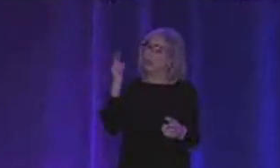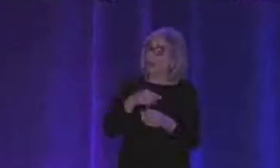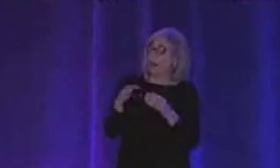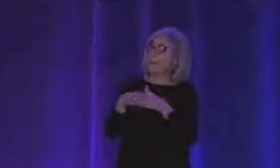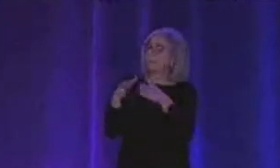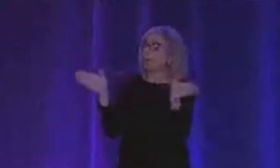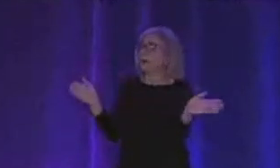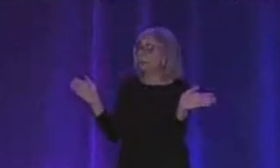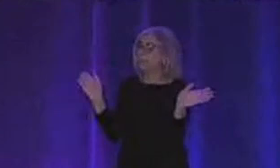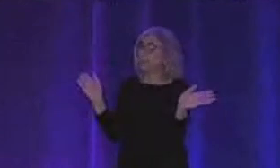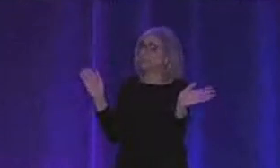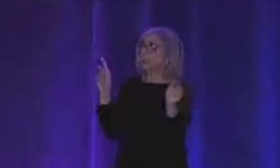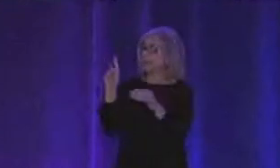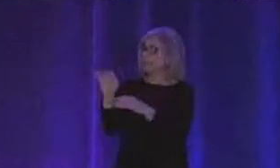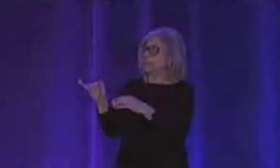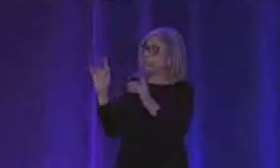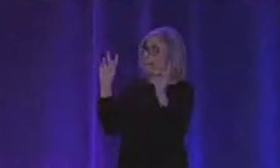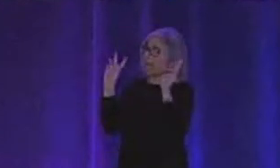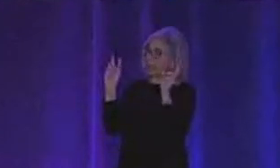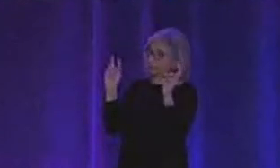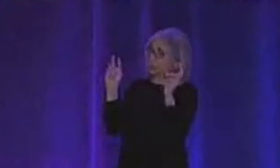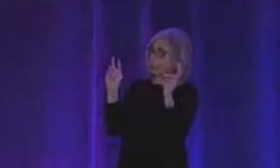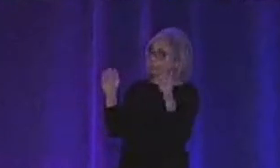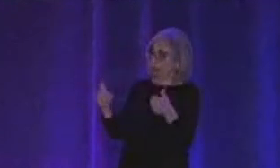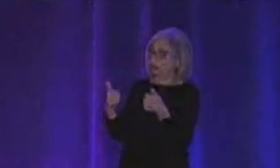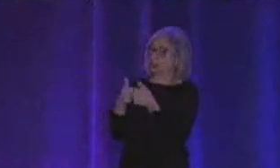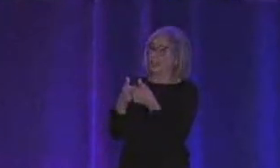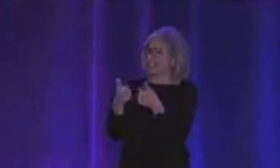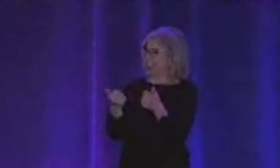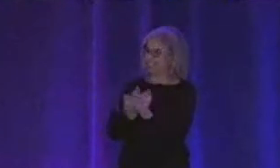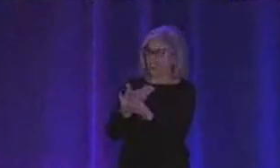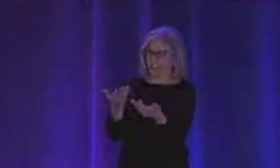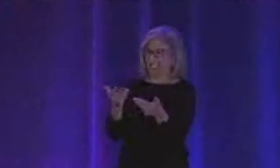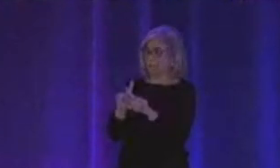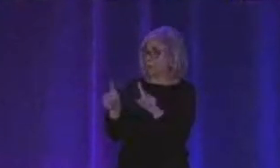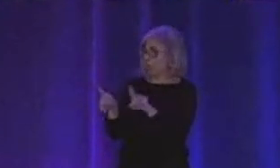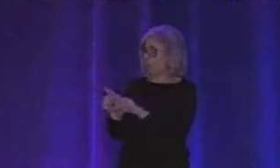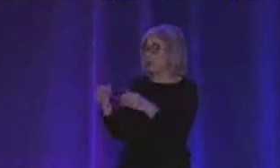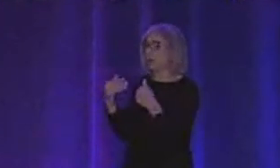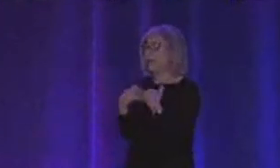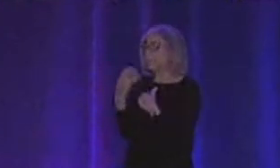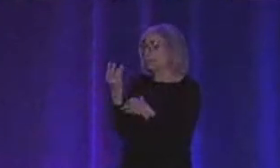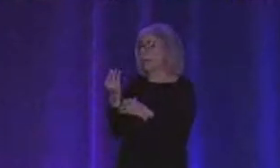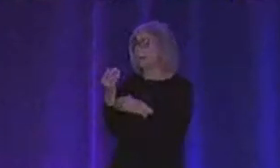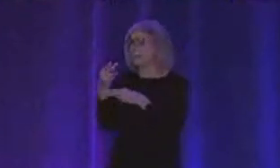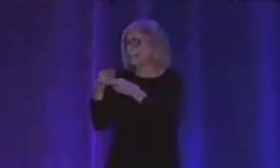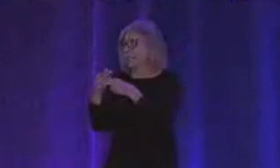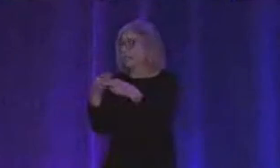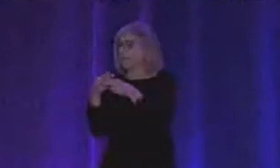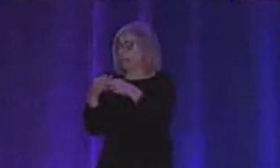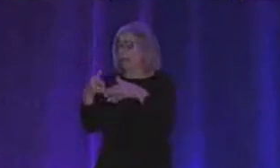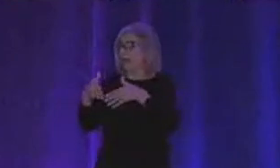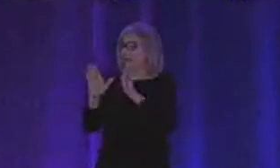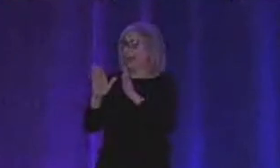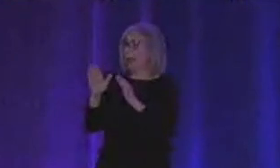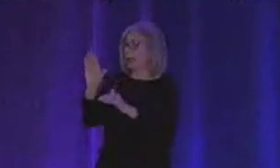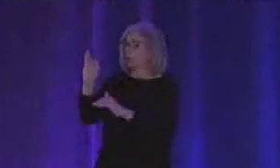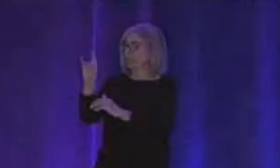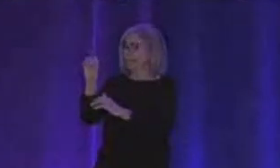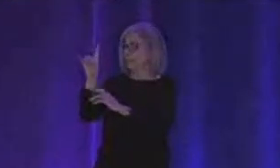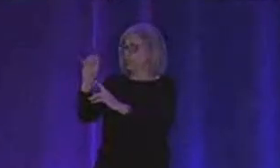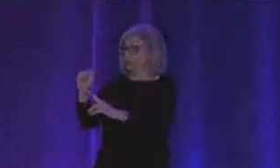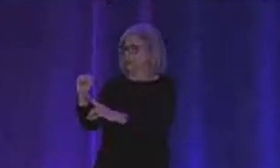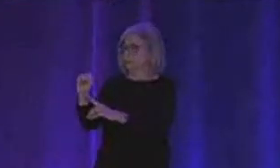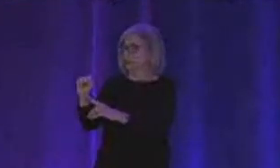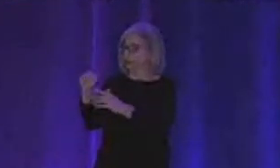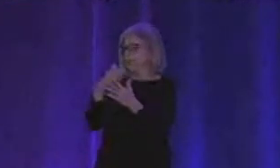public key object, and it has the challenge and everything like that. But it also has a property called allow credentials. And this is an